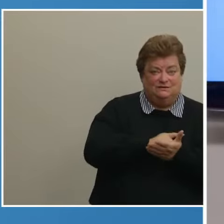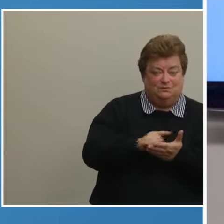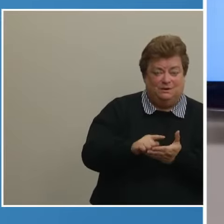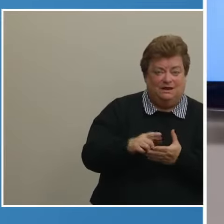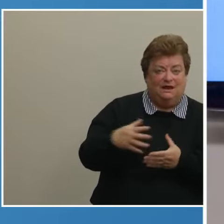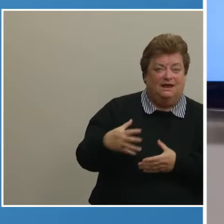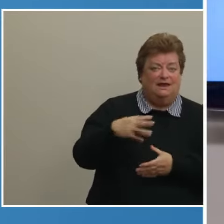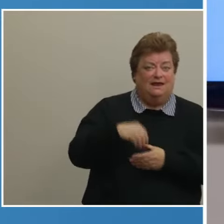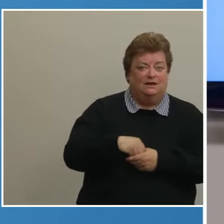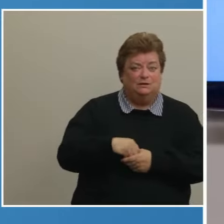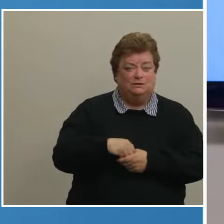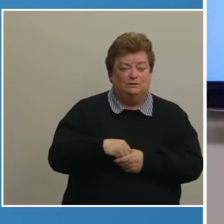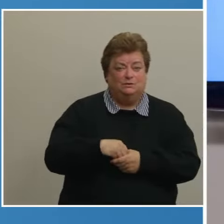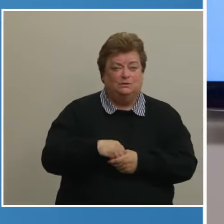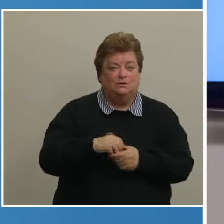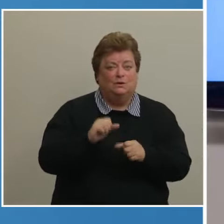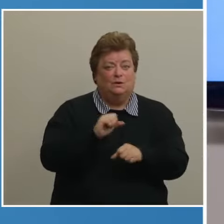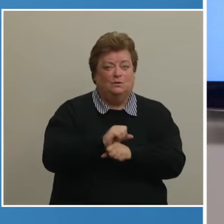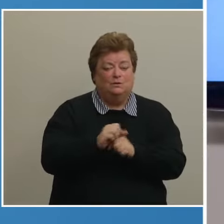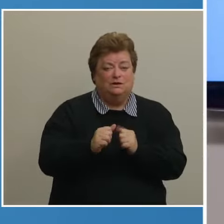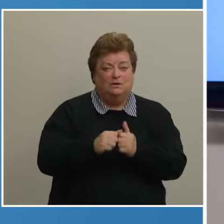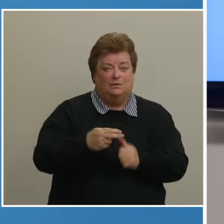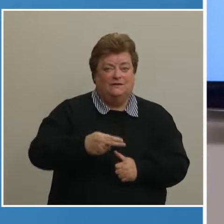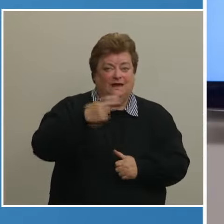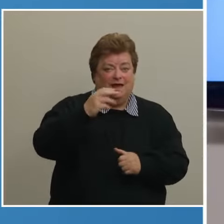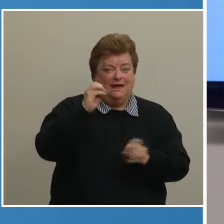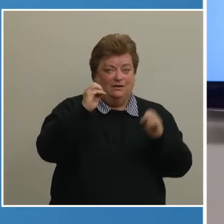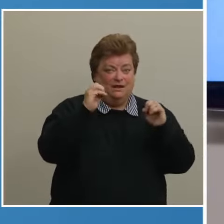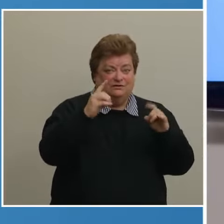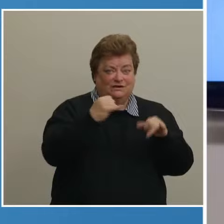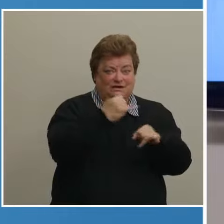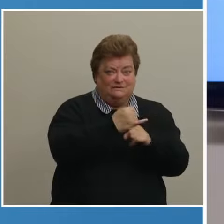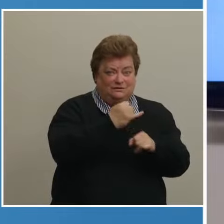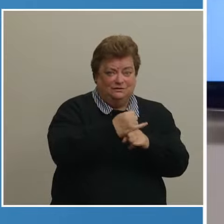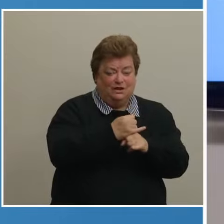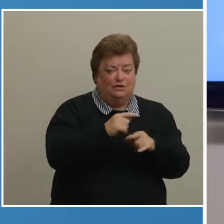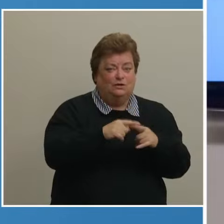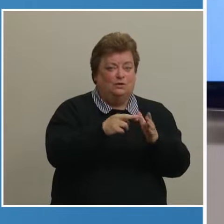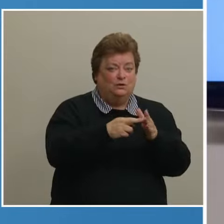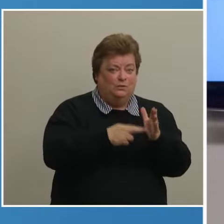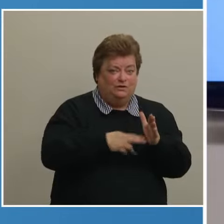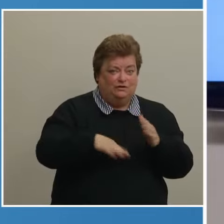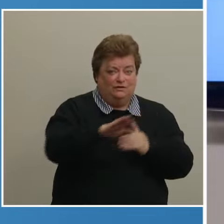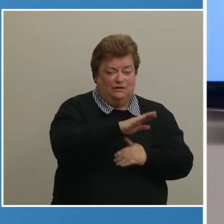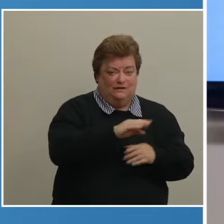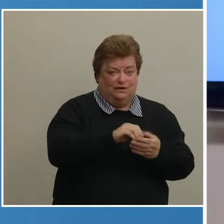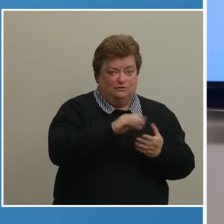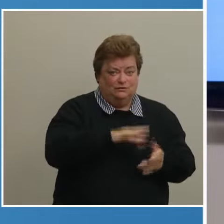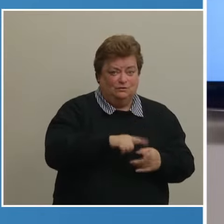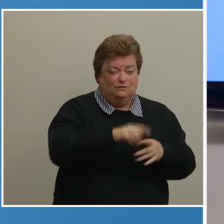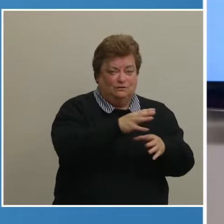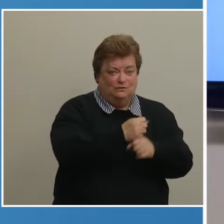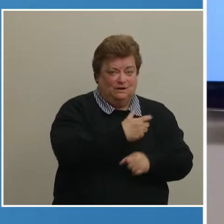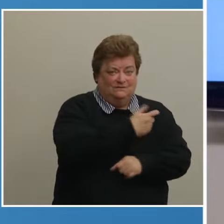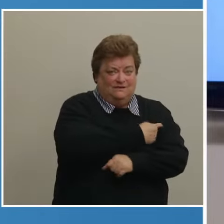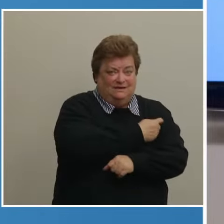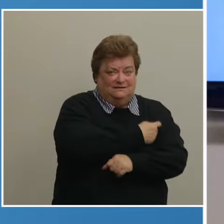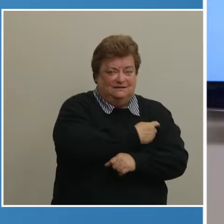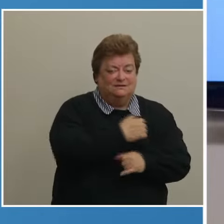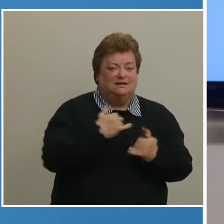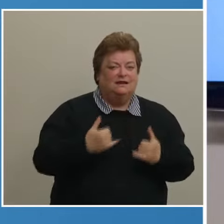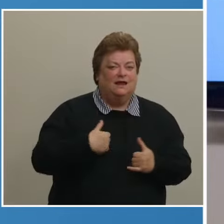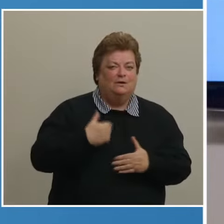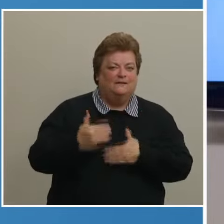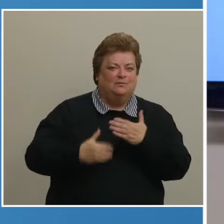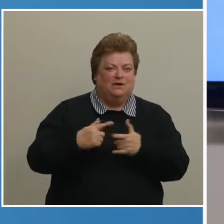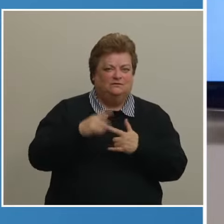week include working with higher education institutions to register students to receive vaccine. We are in the